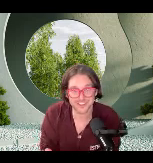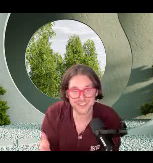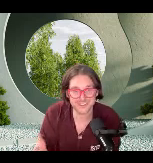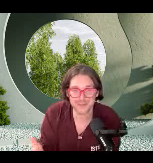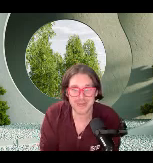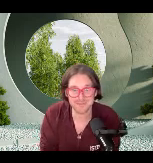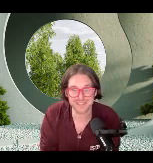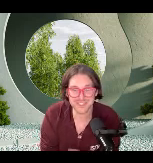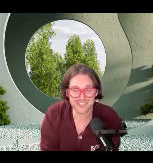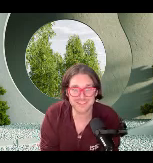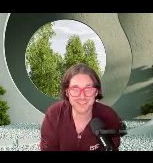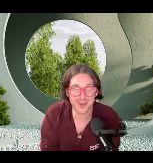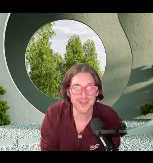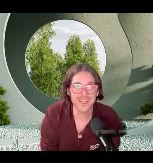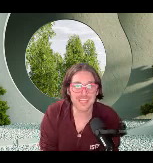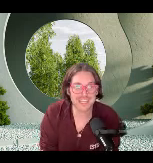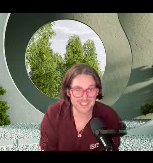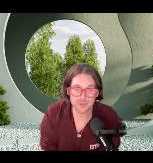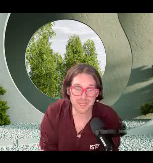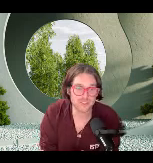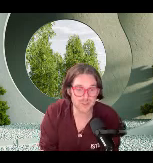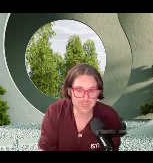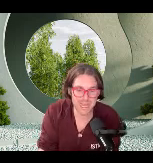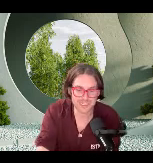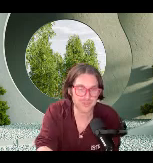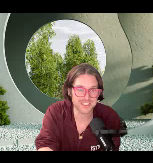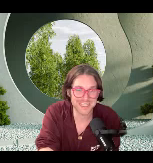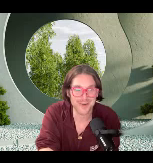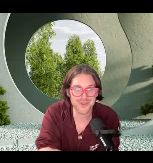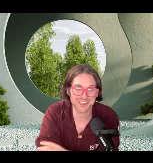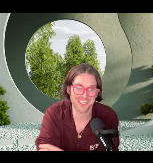of our diverse learner population. So thank you so much. Do